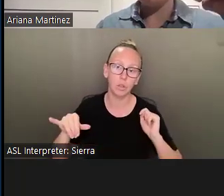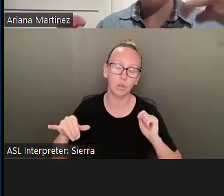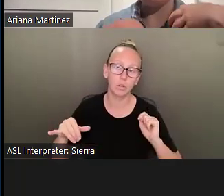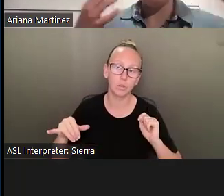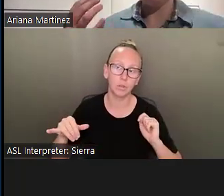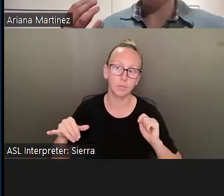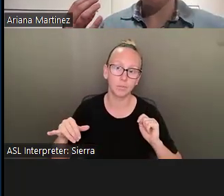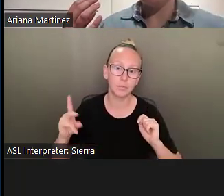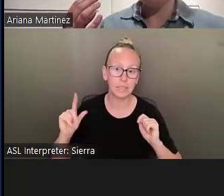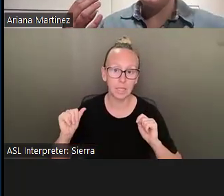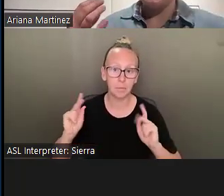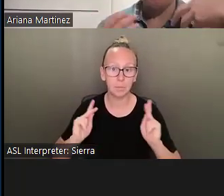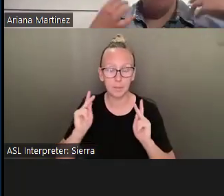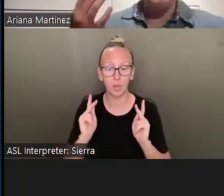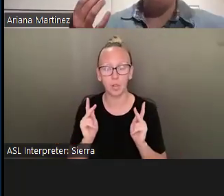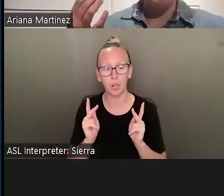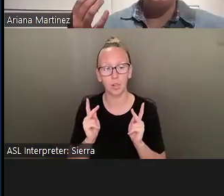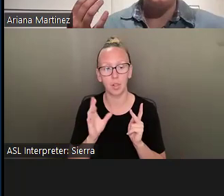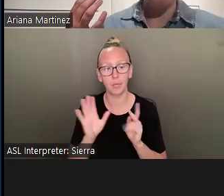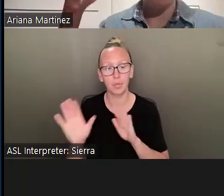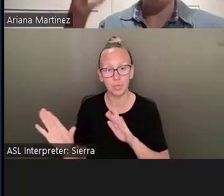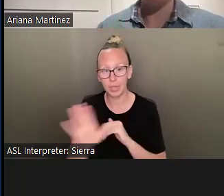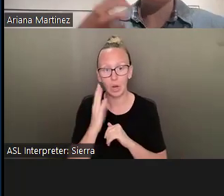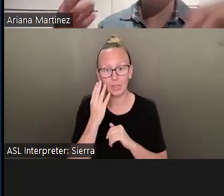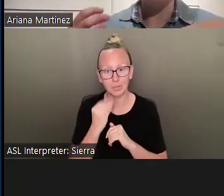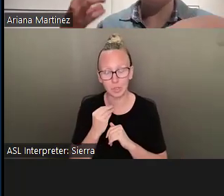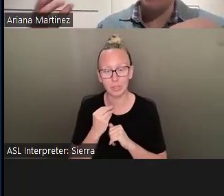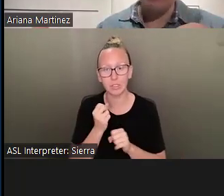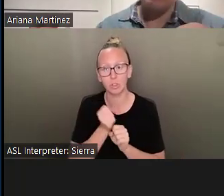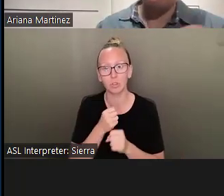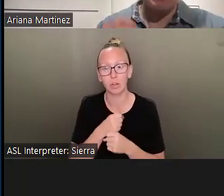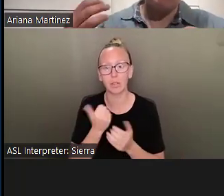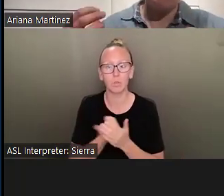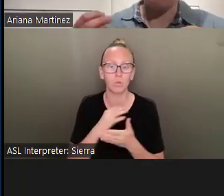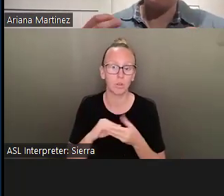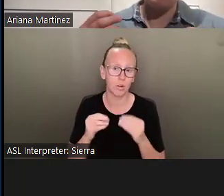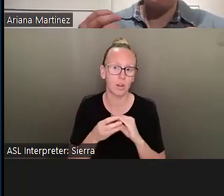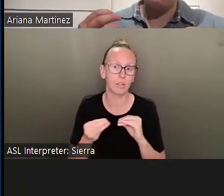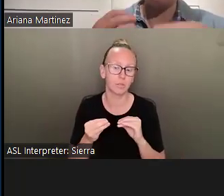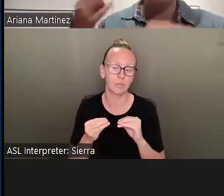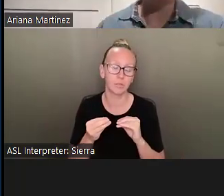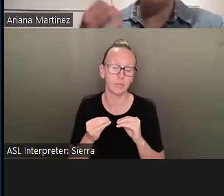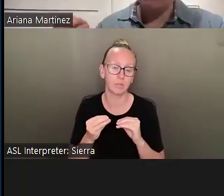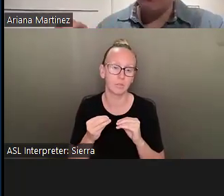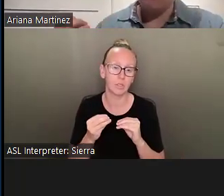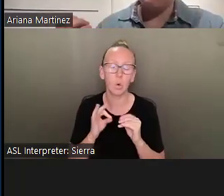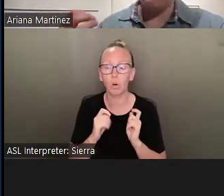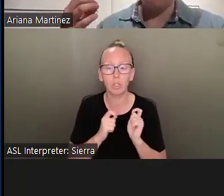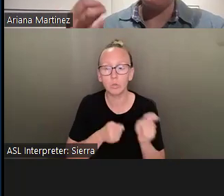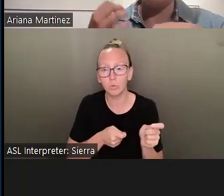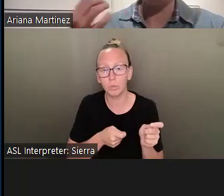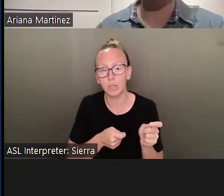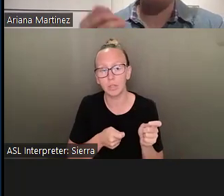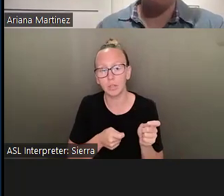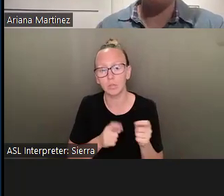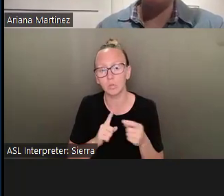like disabled people and their experiences are creating new narratives about or contributing to